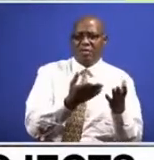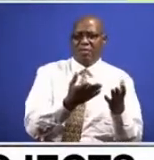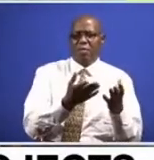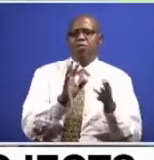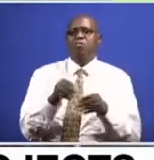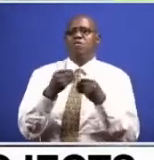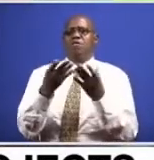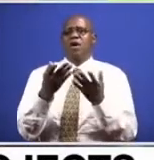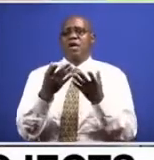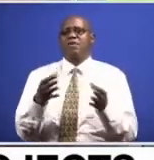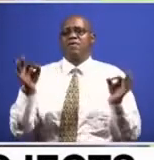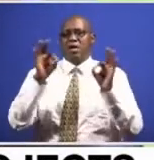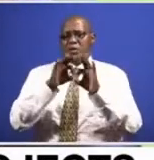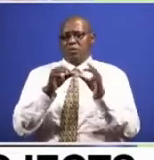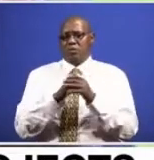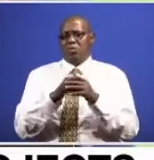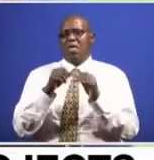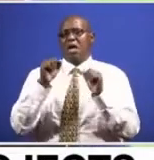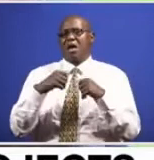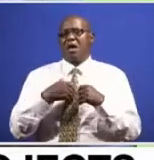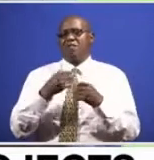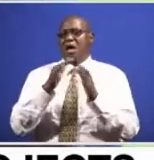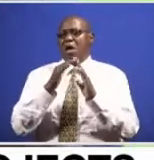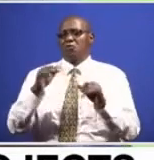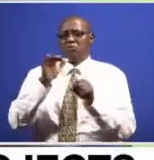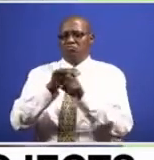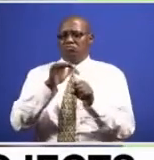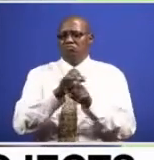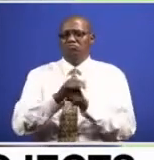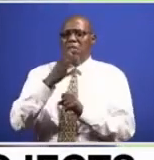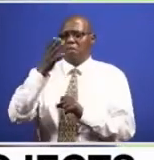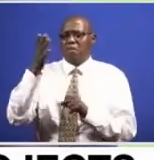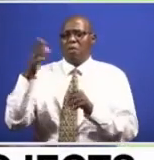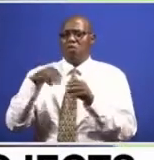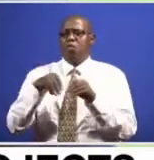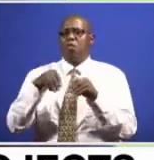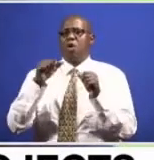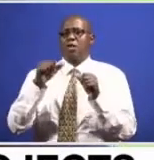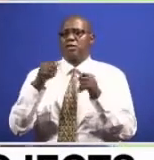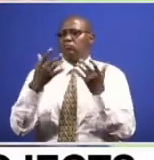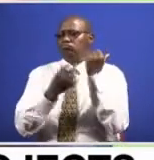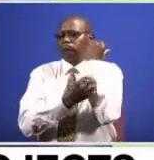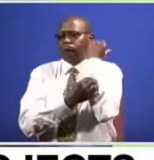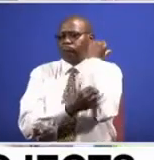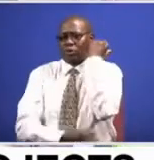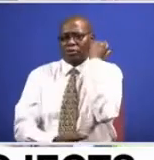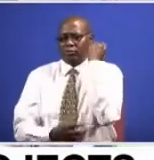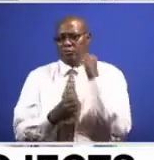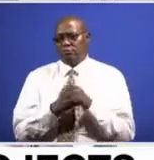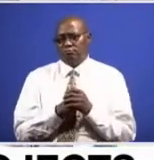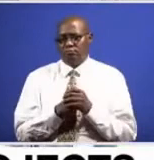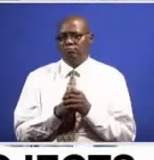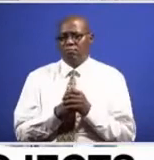value. You could be having so many houses out there, affordable, but the quality is extremely poor.